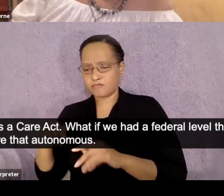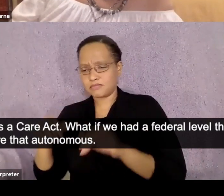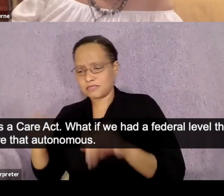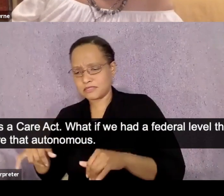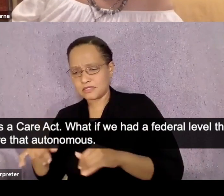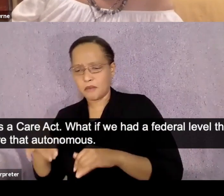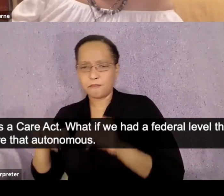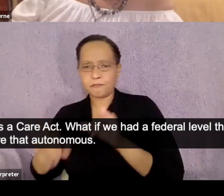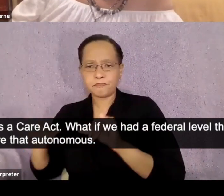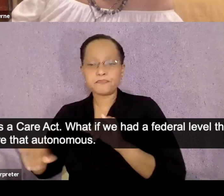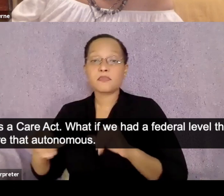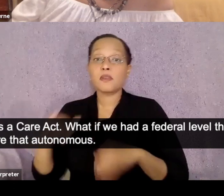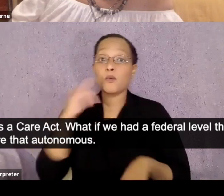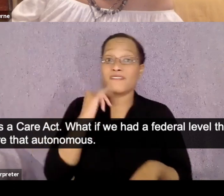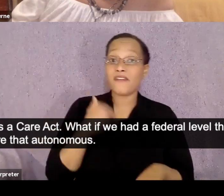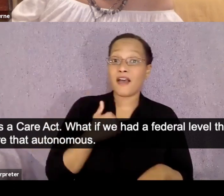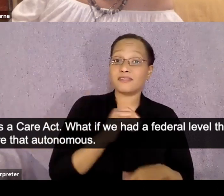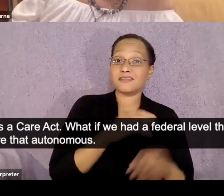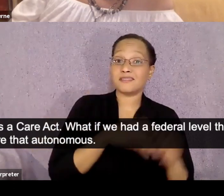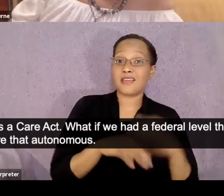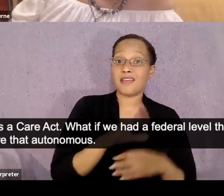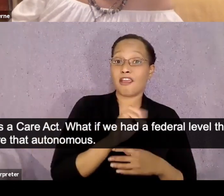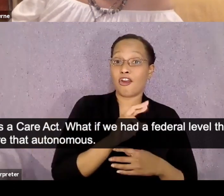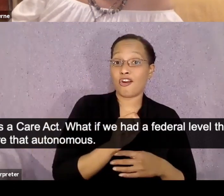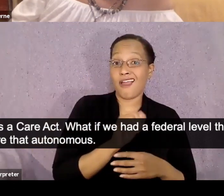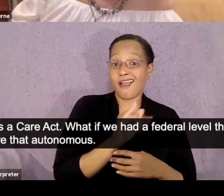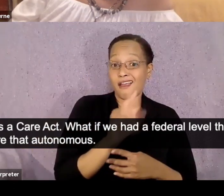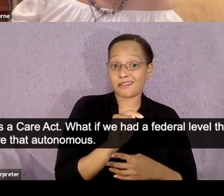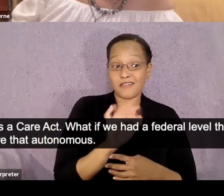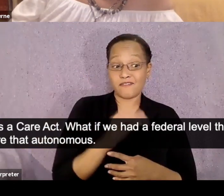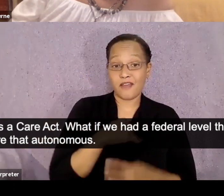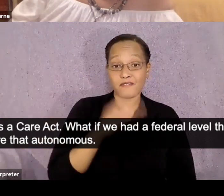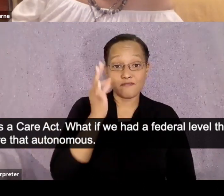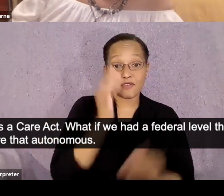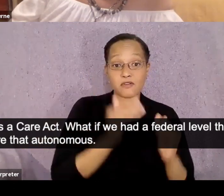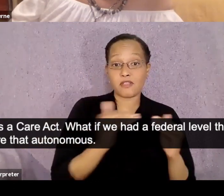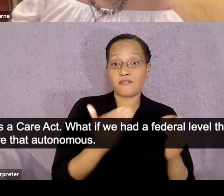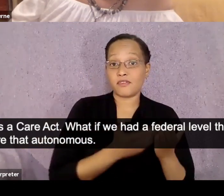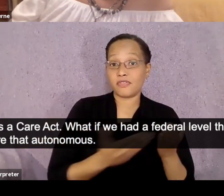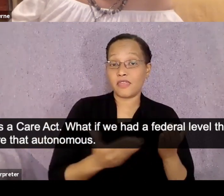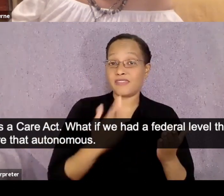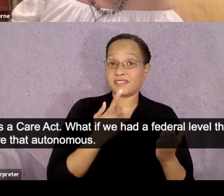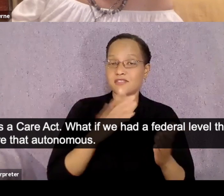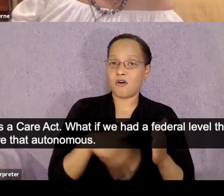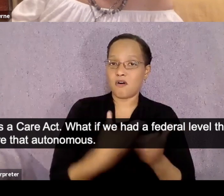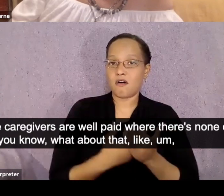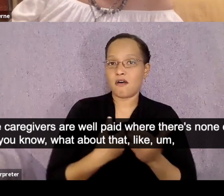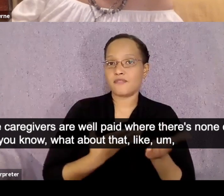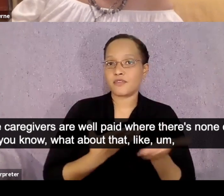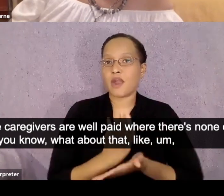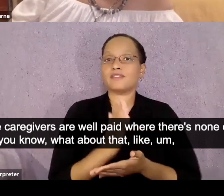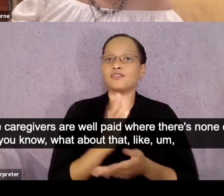like, what if there's a CARE Act? What if we had a federal level thing, if we're still in this system that says everyone has a right to care, that's autonomous,